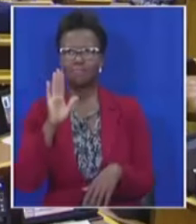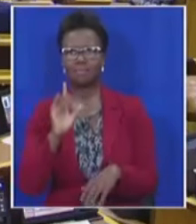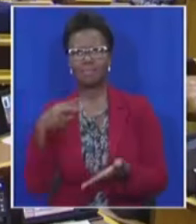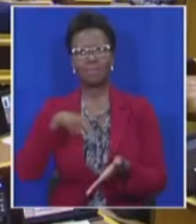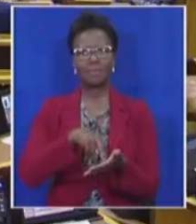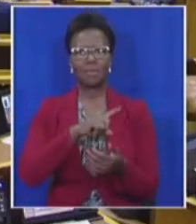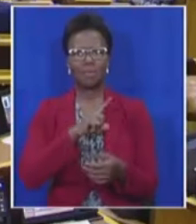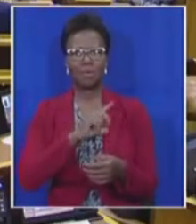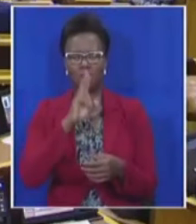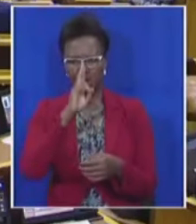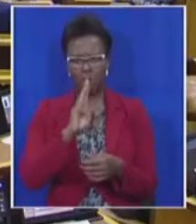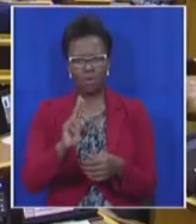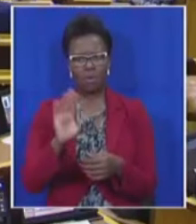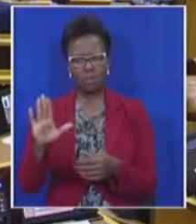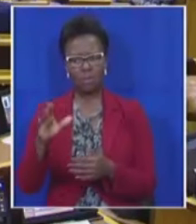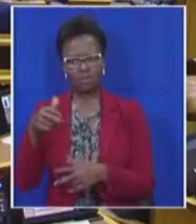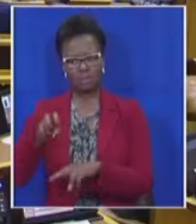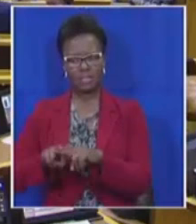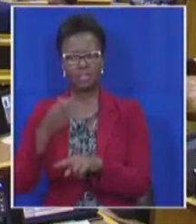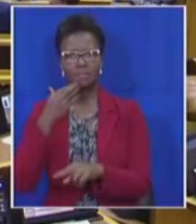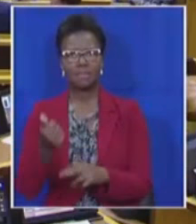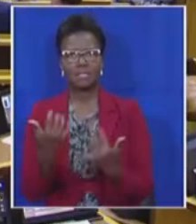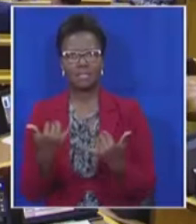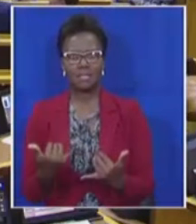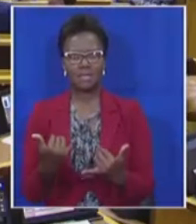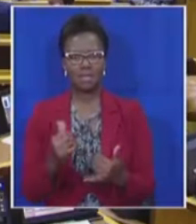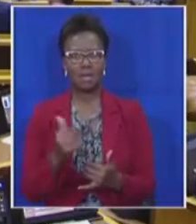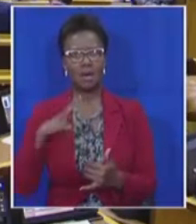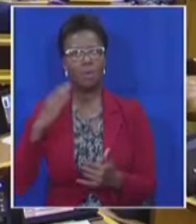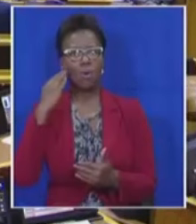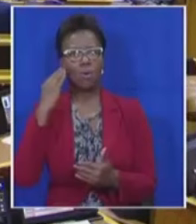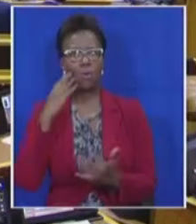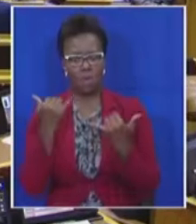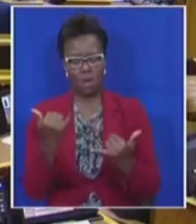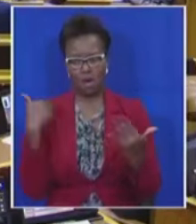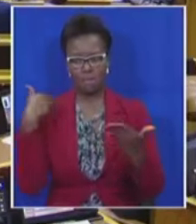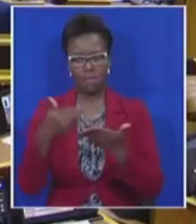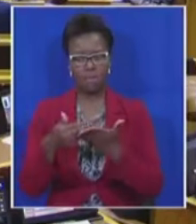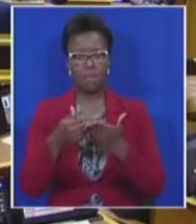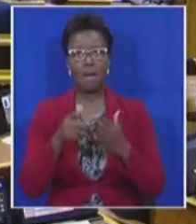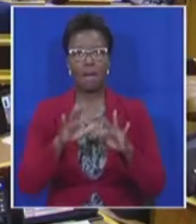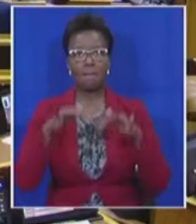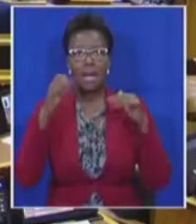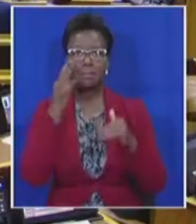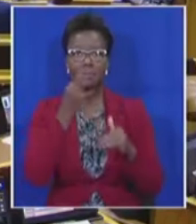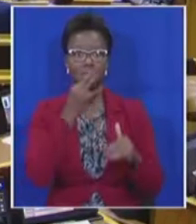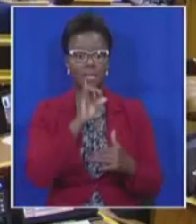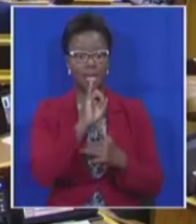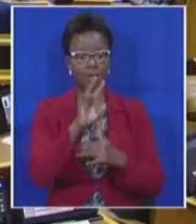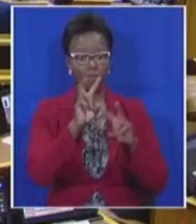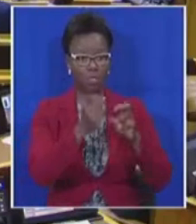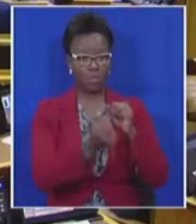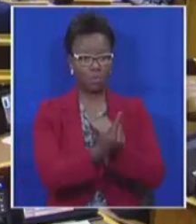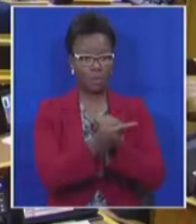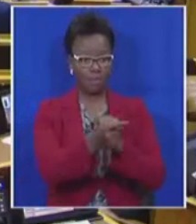Honourable Mutlatsi, please take your seat. Yes, Honourable. It is by convention in this Parliament that when you raise an issue about a